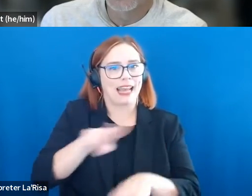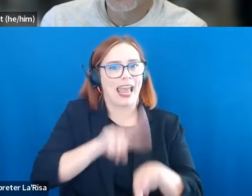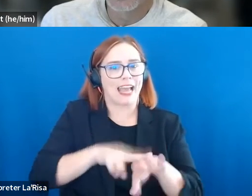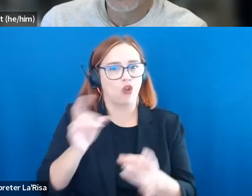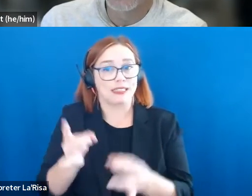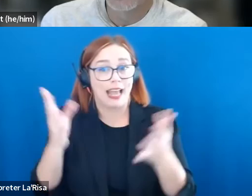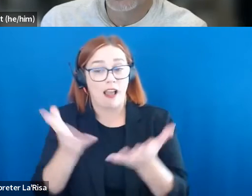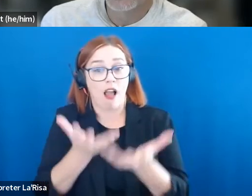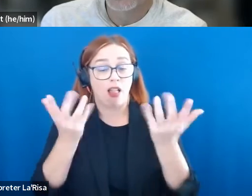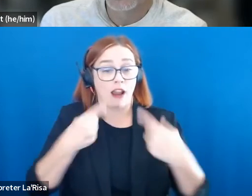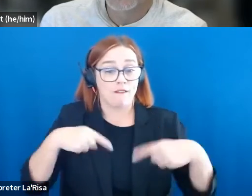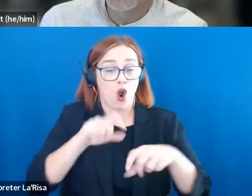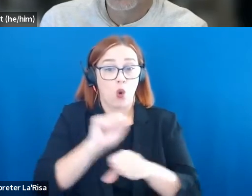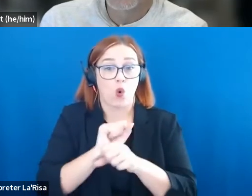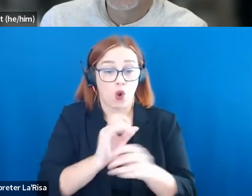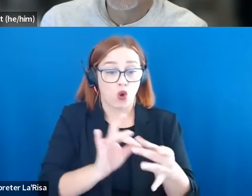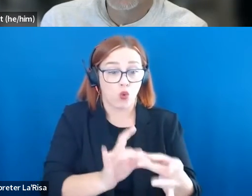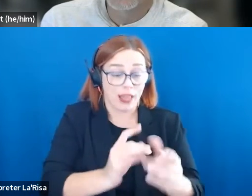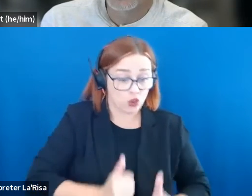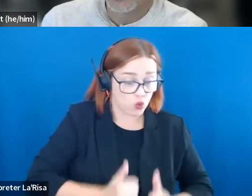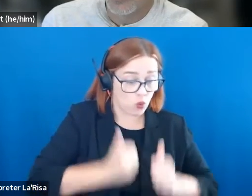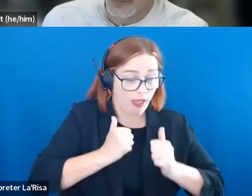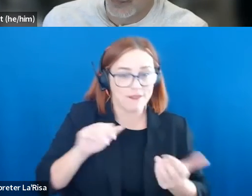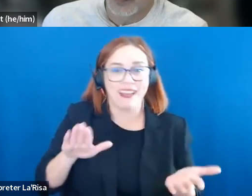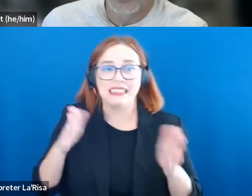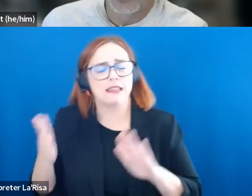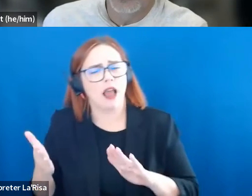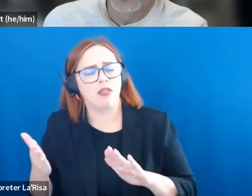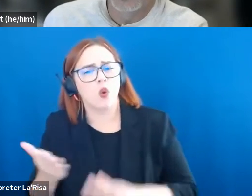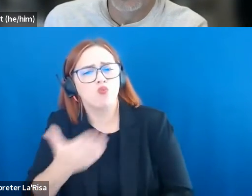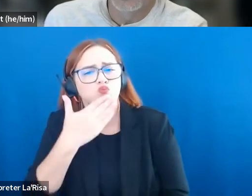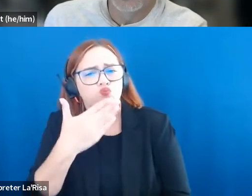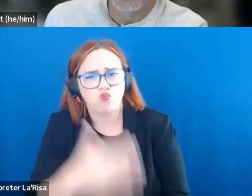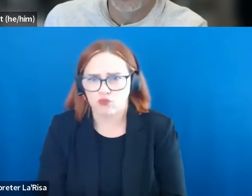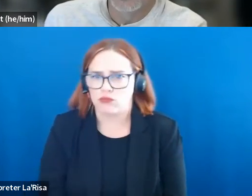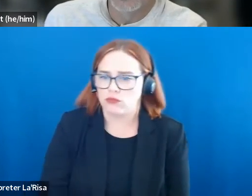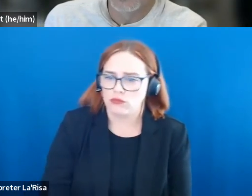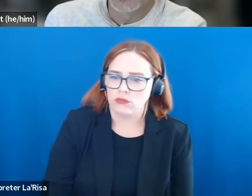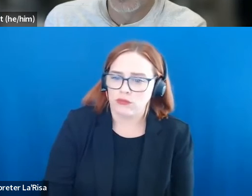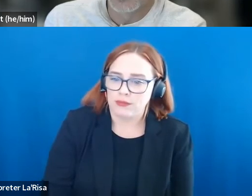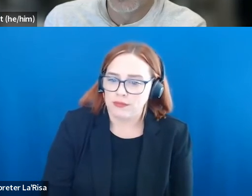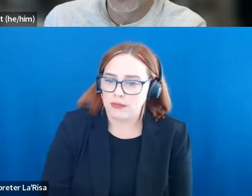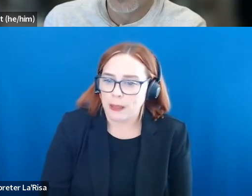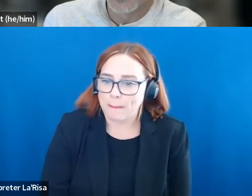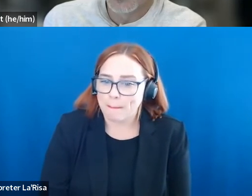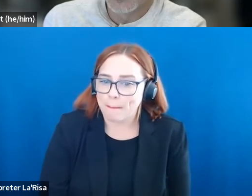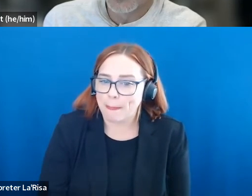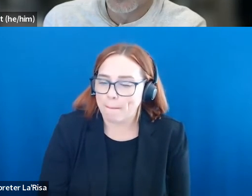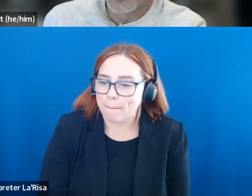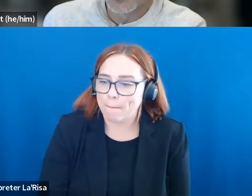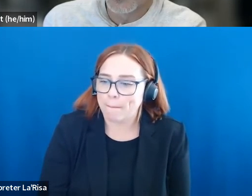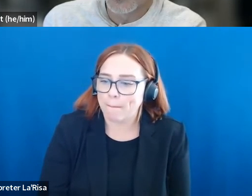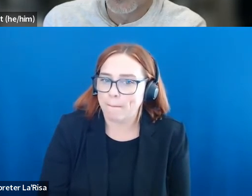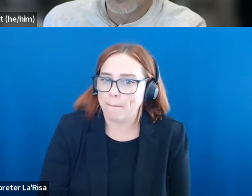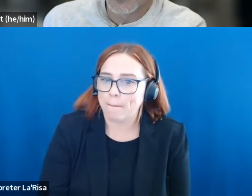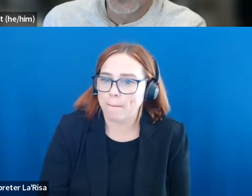people. So thank you very much. Sure. And this is Shaylin. I just needed to chime in, and I want to point folks